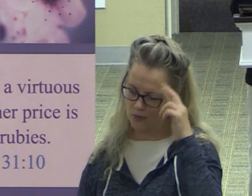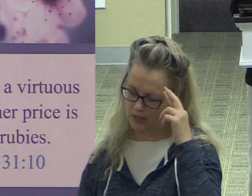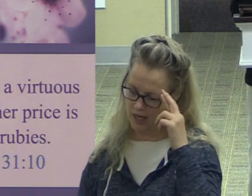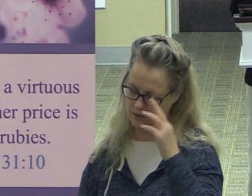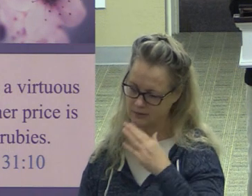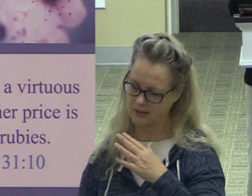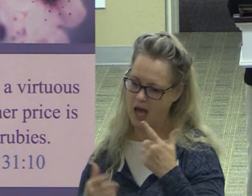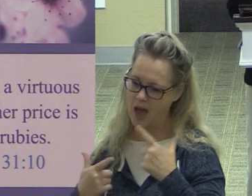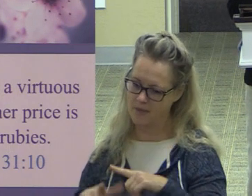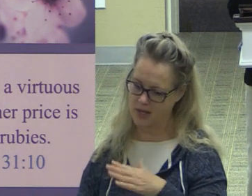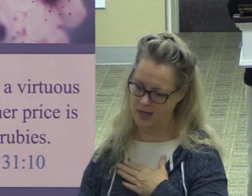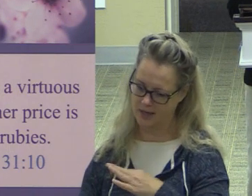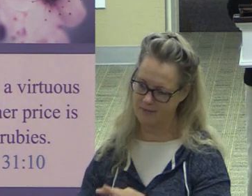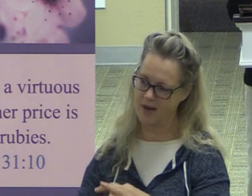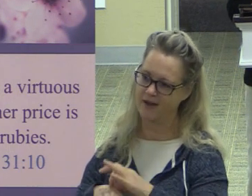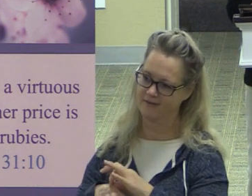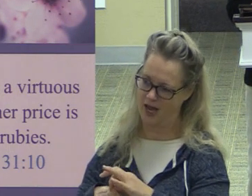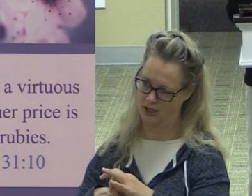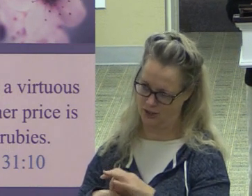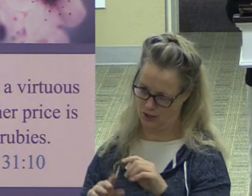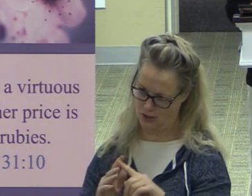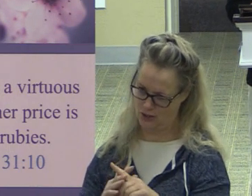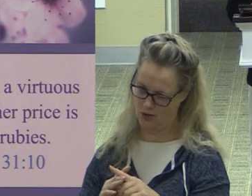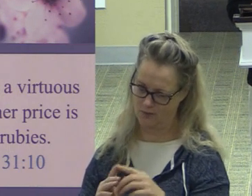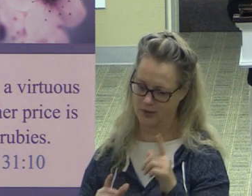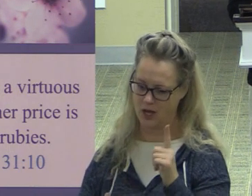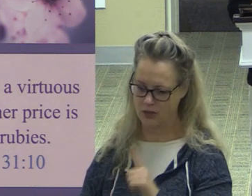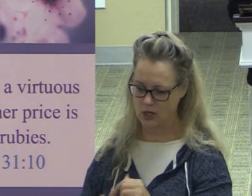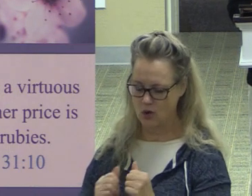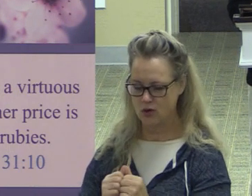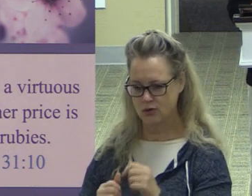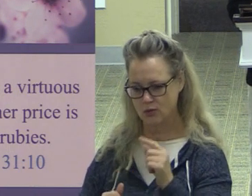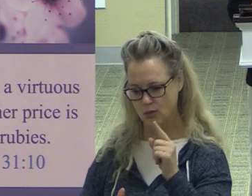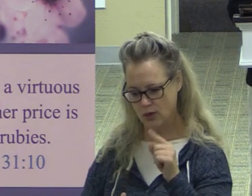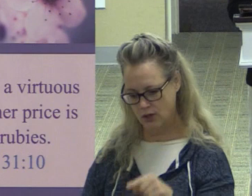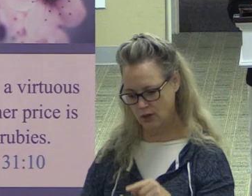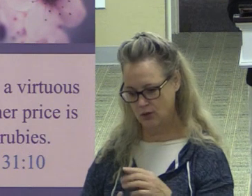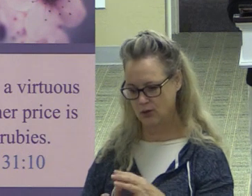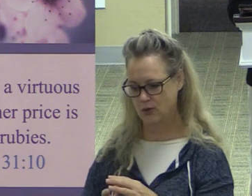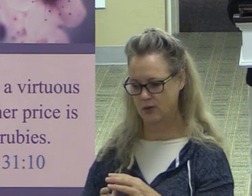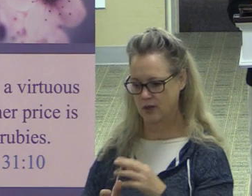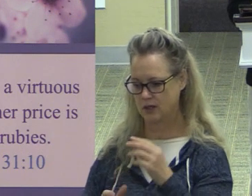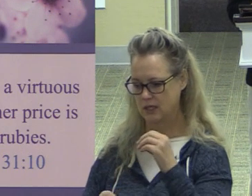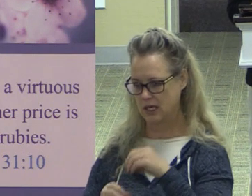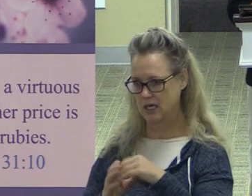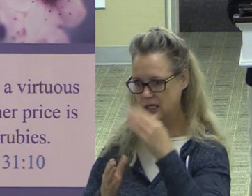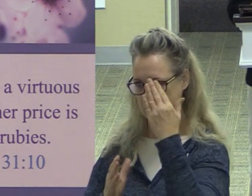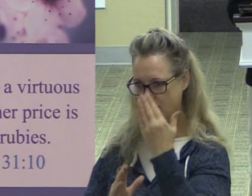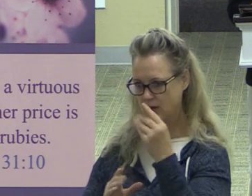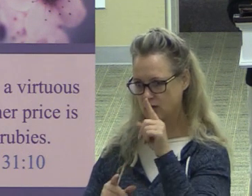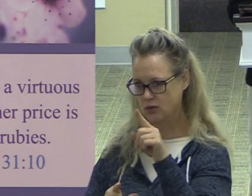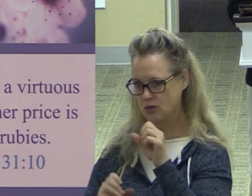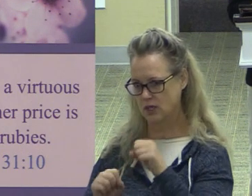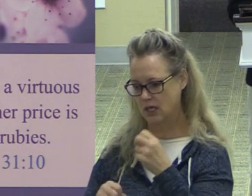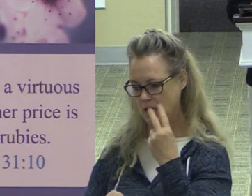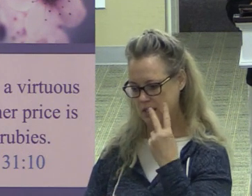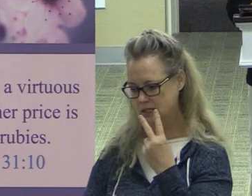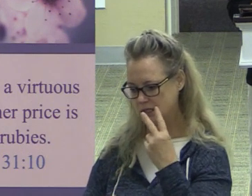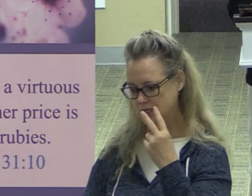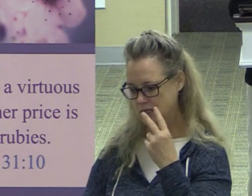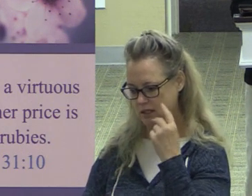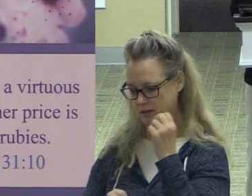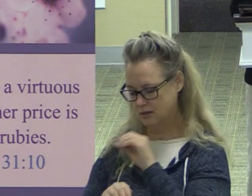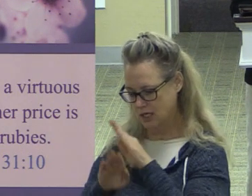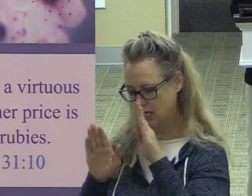flesh just... When the Lord's there with you and you're in his presence, you can see. You can see clearly in